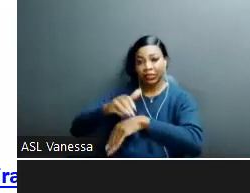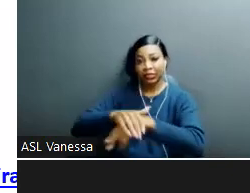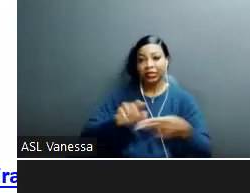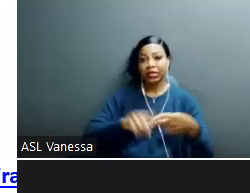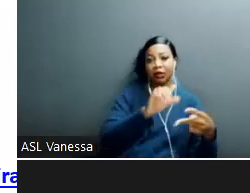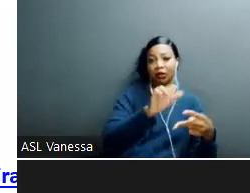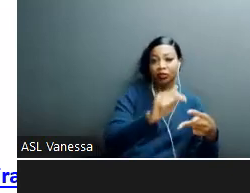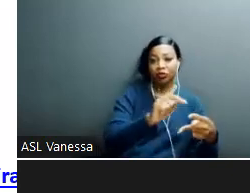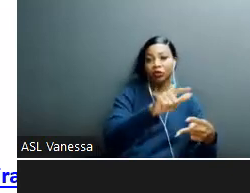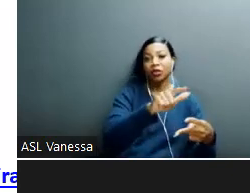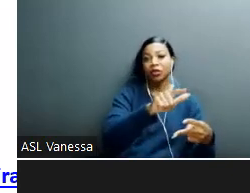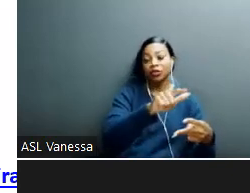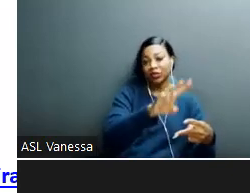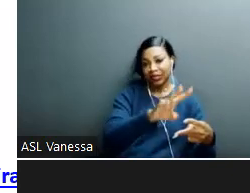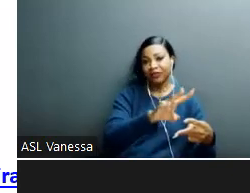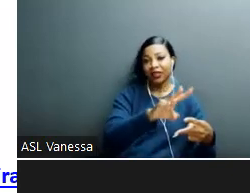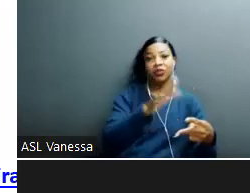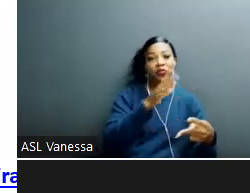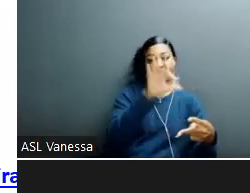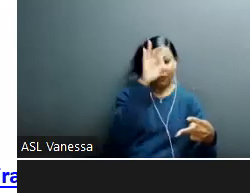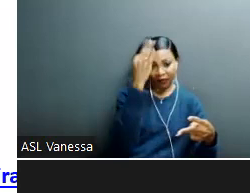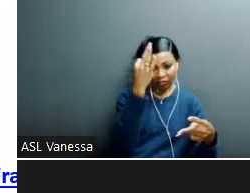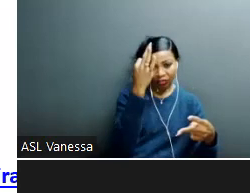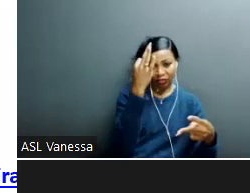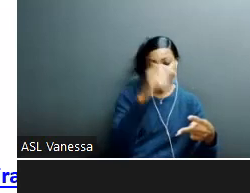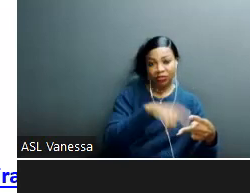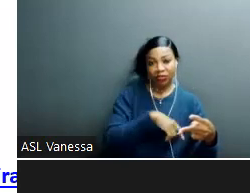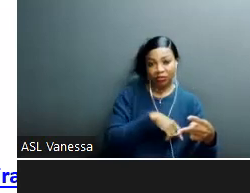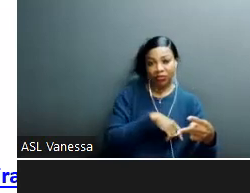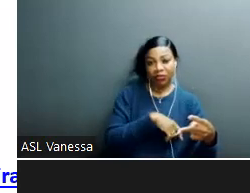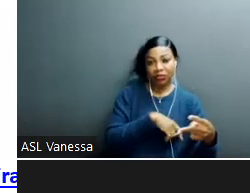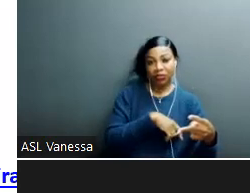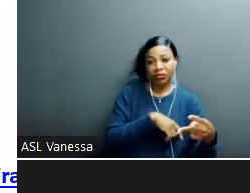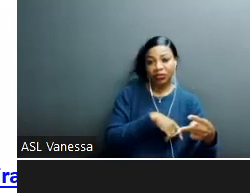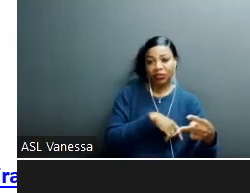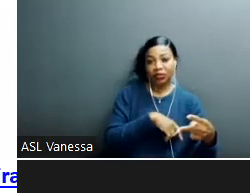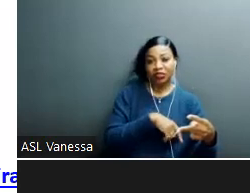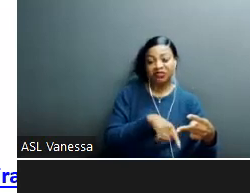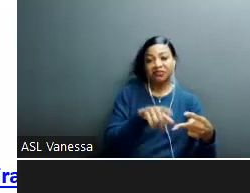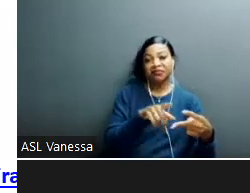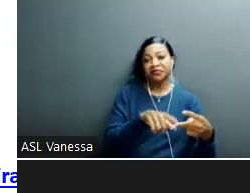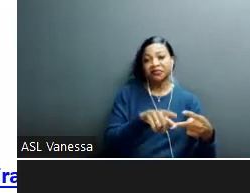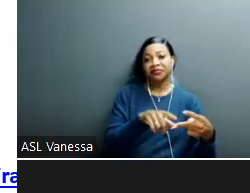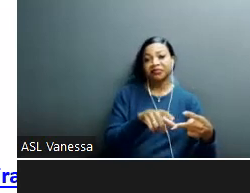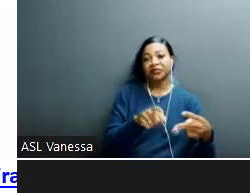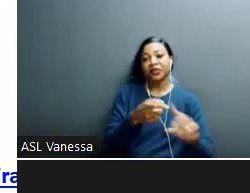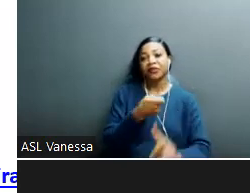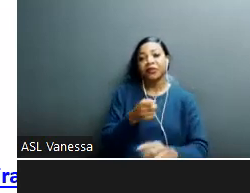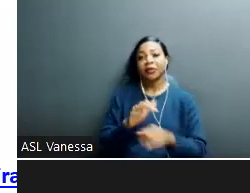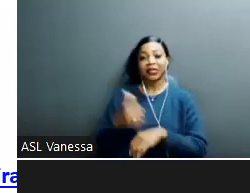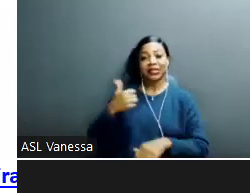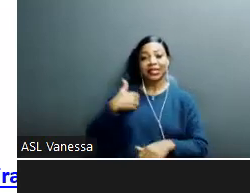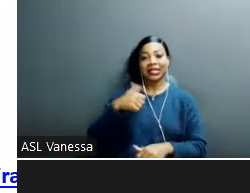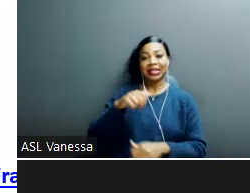hosting the same presentation in French and this will be with a um speaker from the Canadian anti-fraud Center